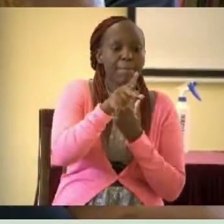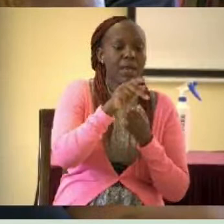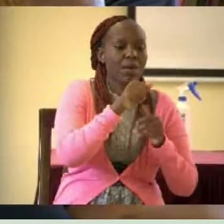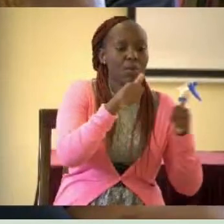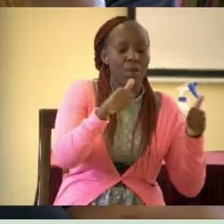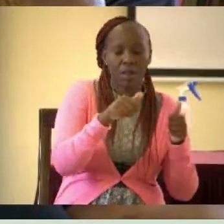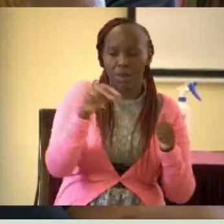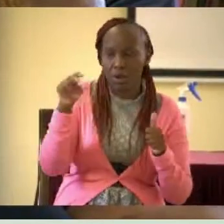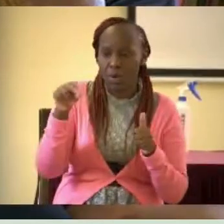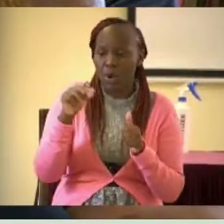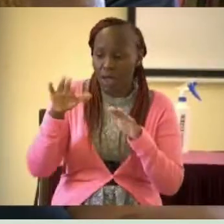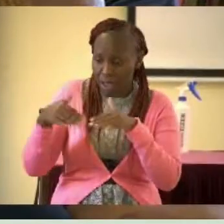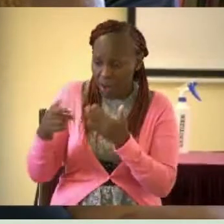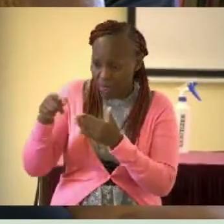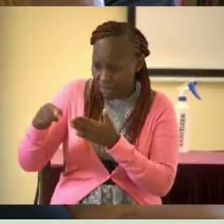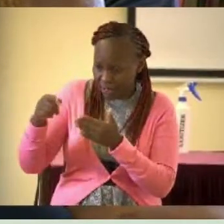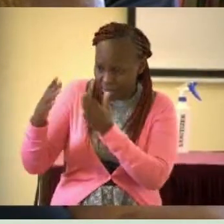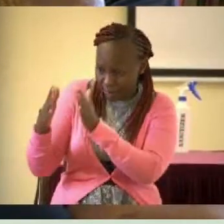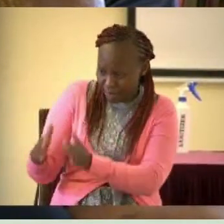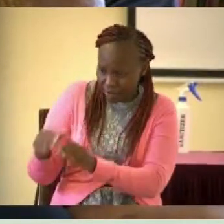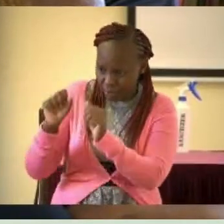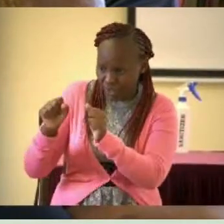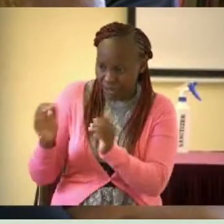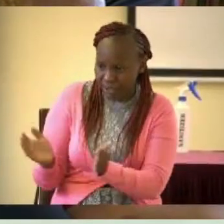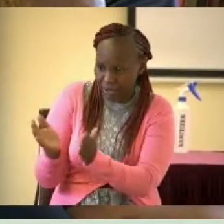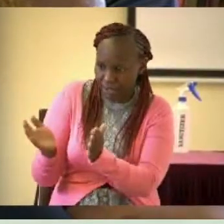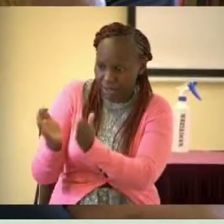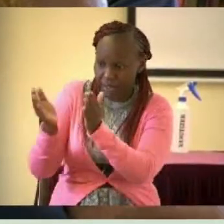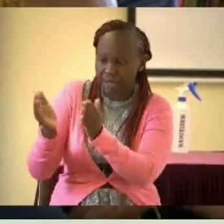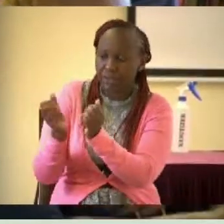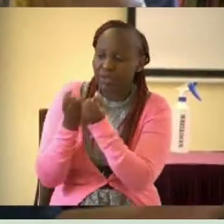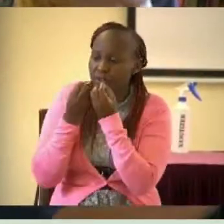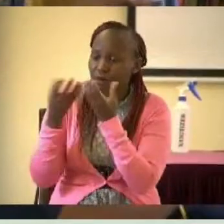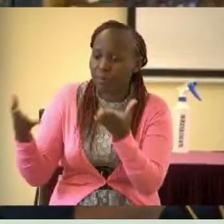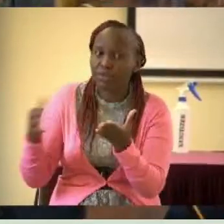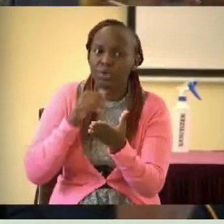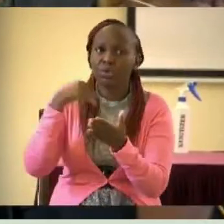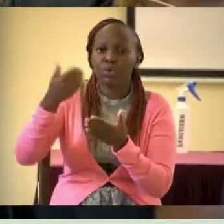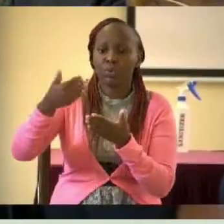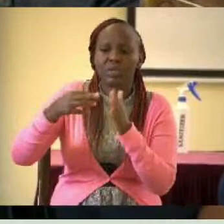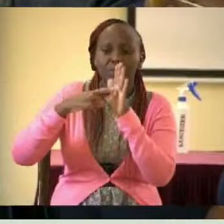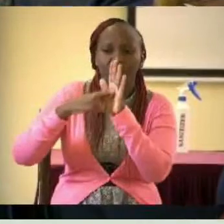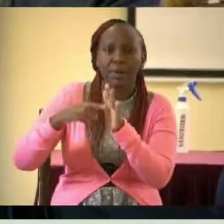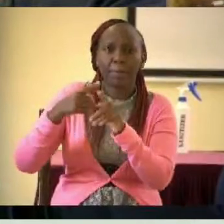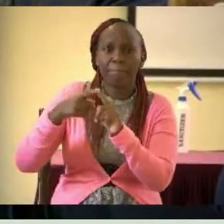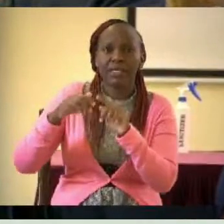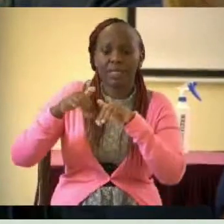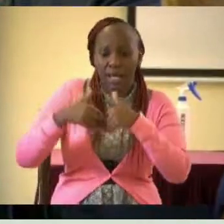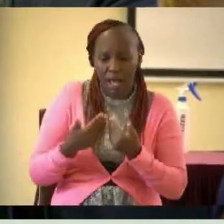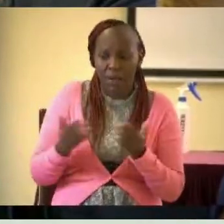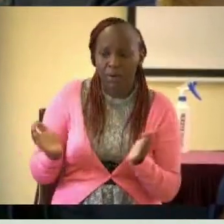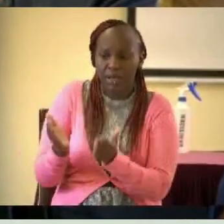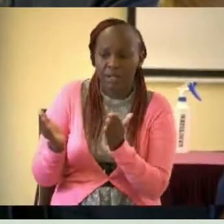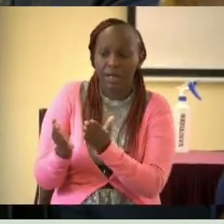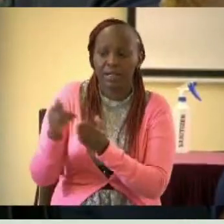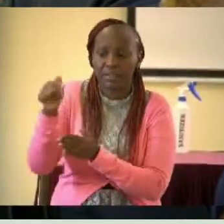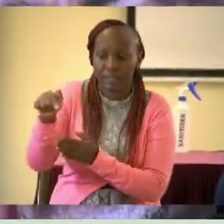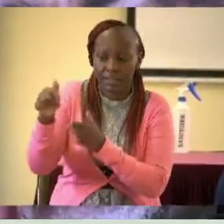how do we enable them? How do we facilitate them with information, not always representation? How do we encourage